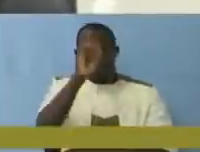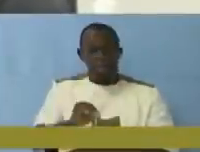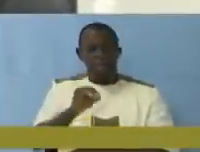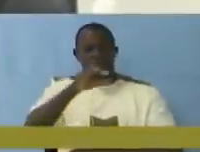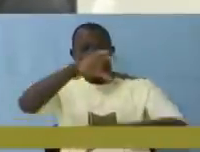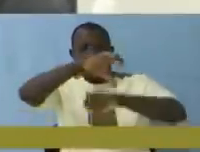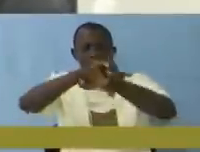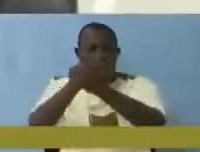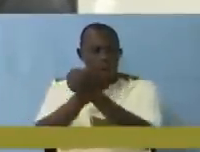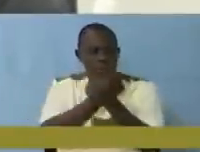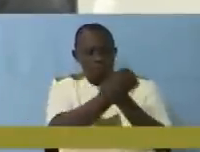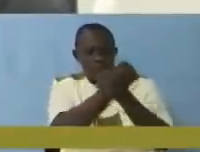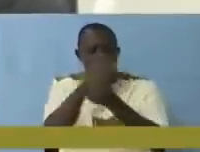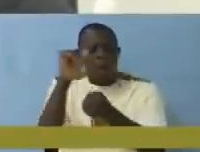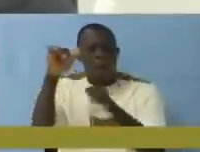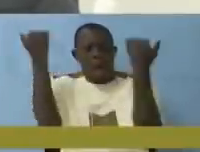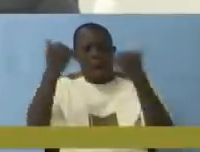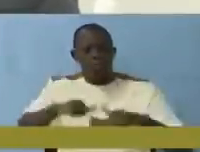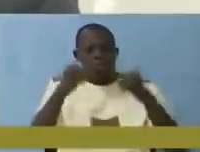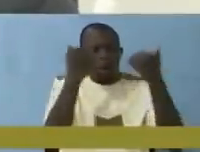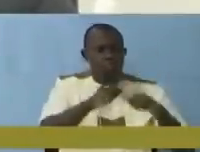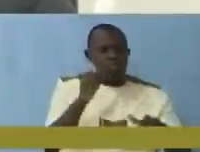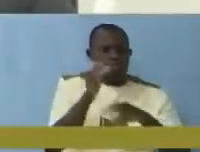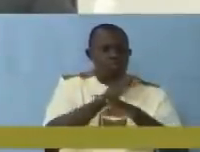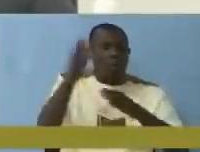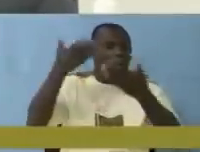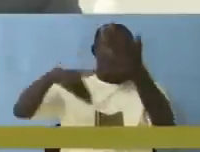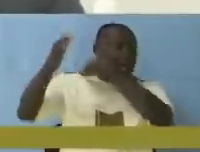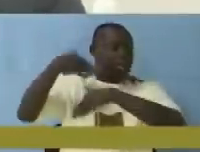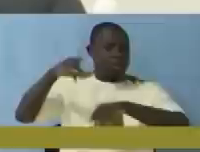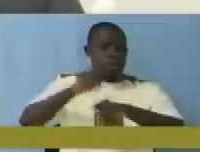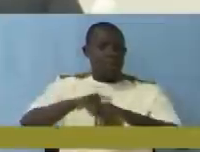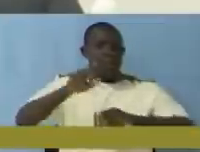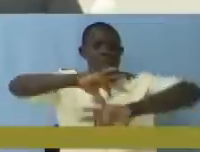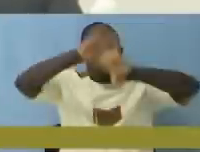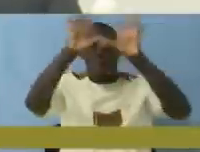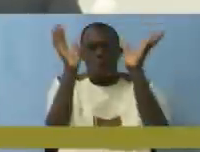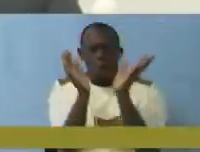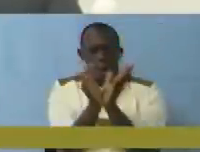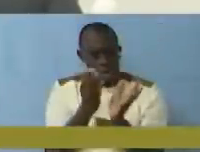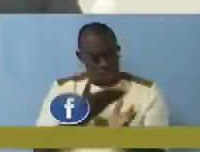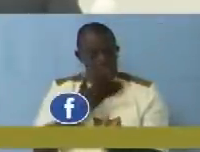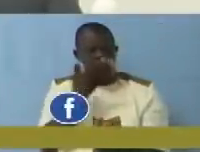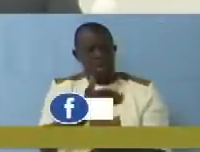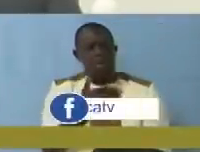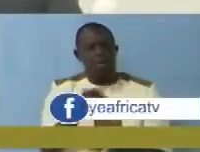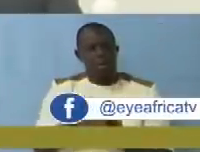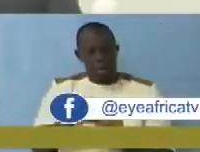that were going on at that time, we all were here. I cannot give evidence.